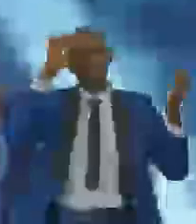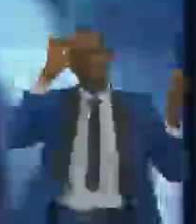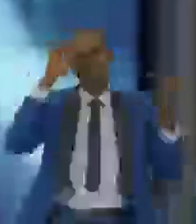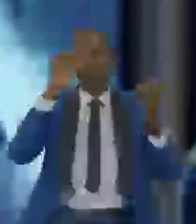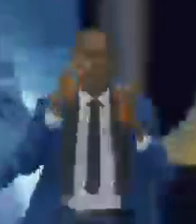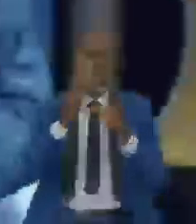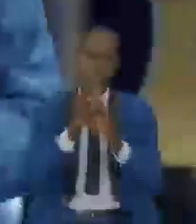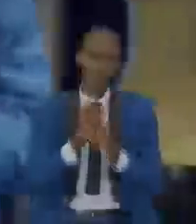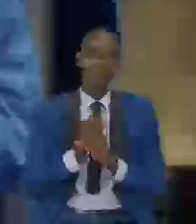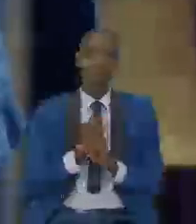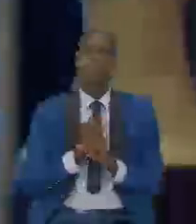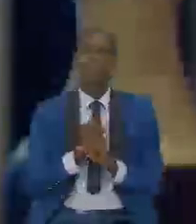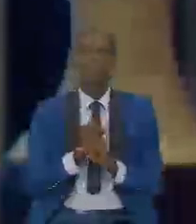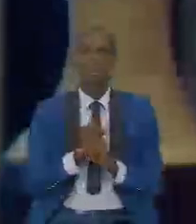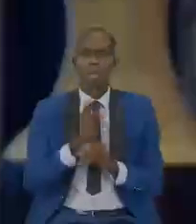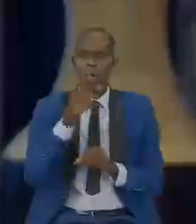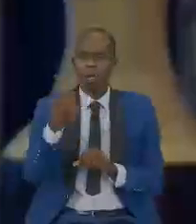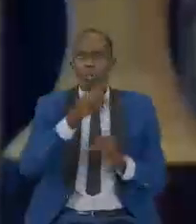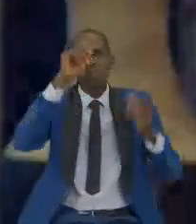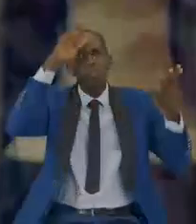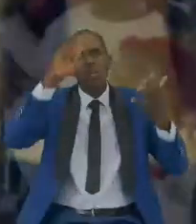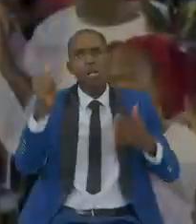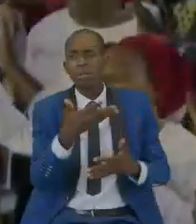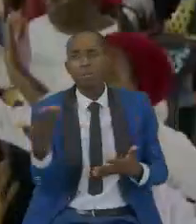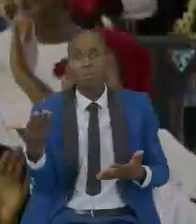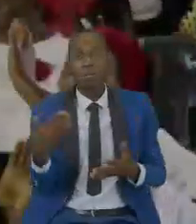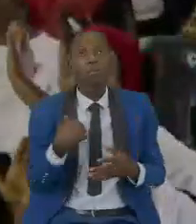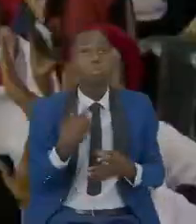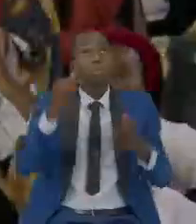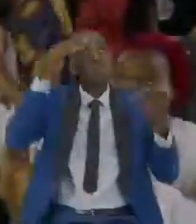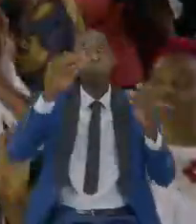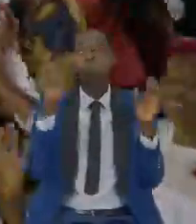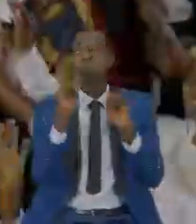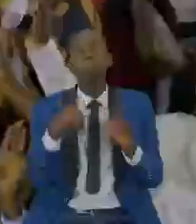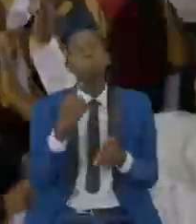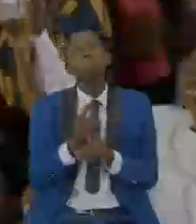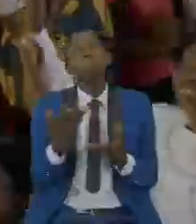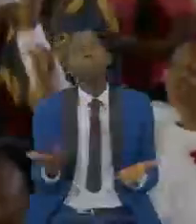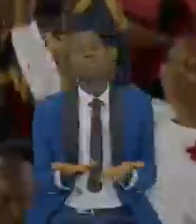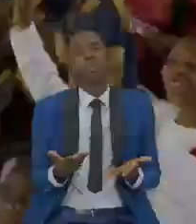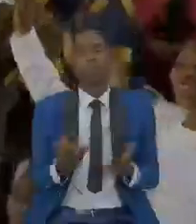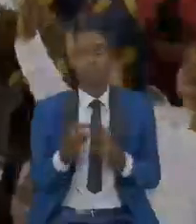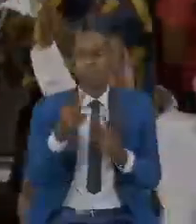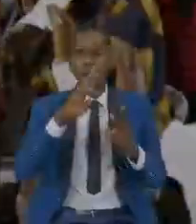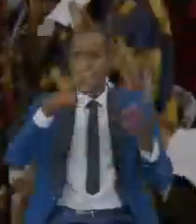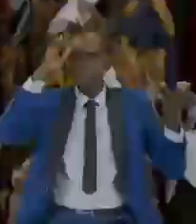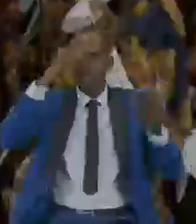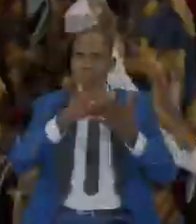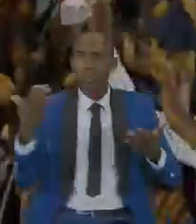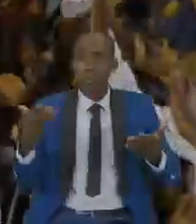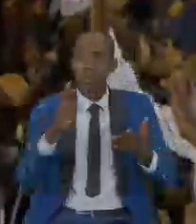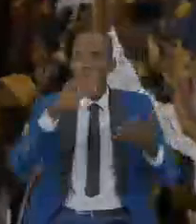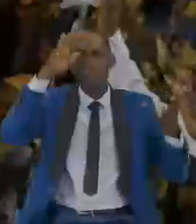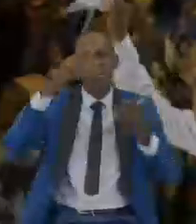realization. Anybody expecting anything there today? Expecting a miracle. Expecting